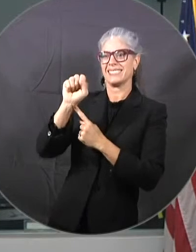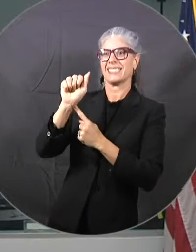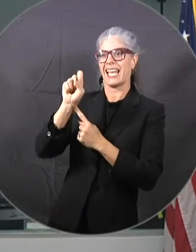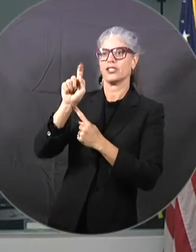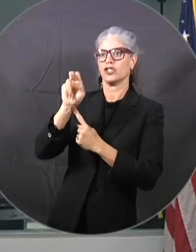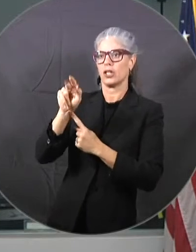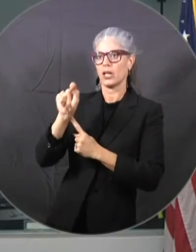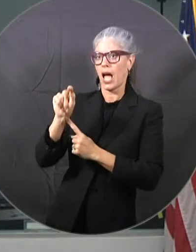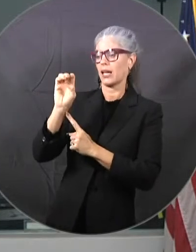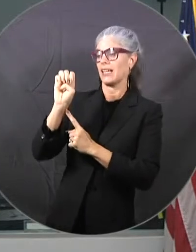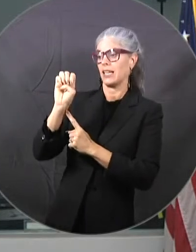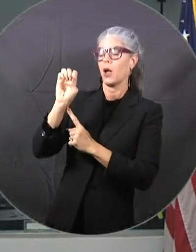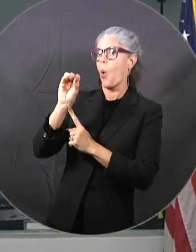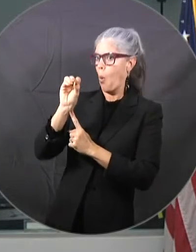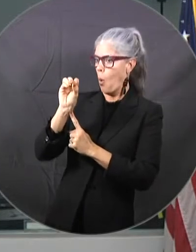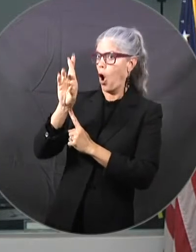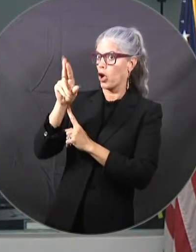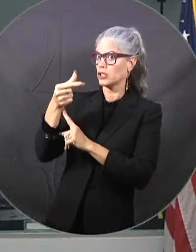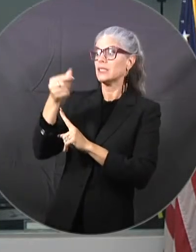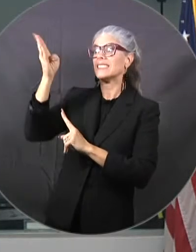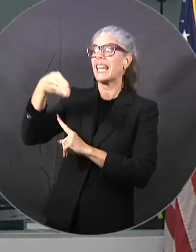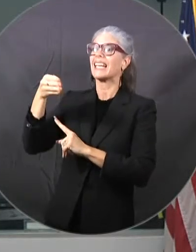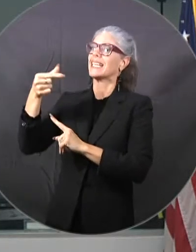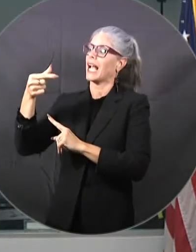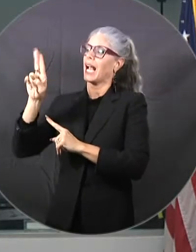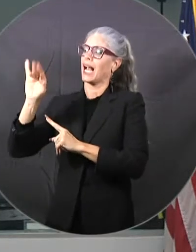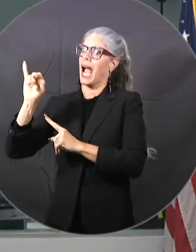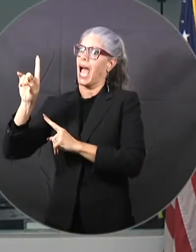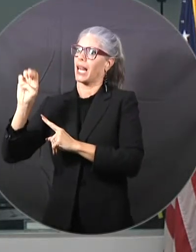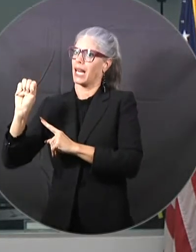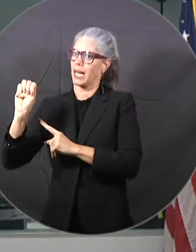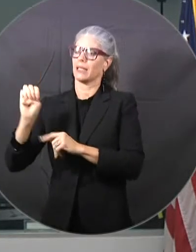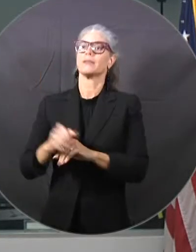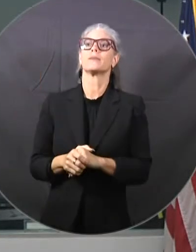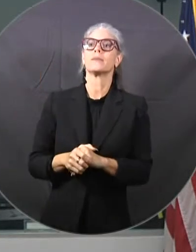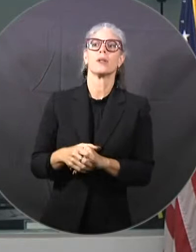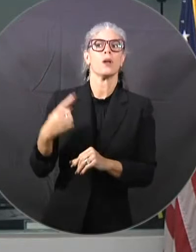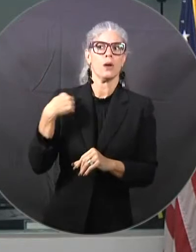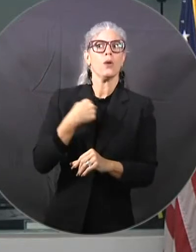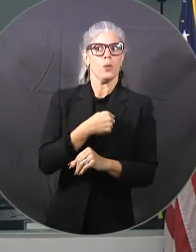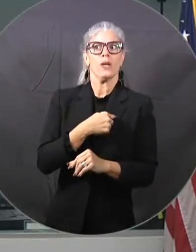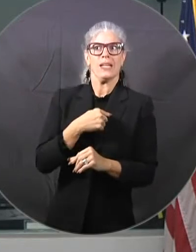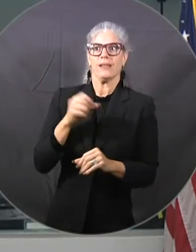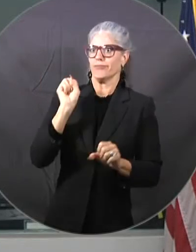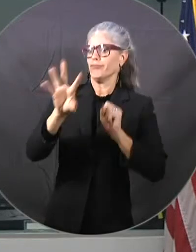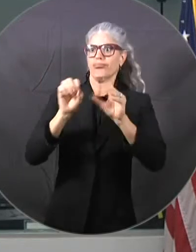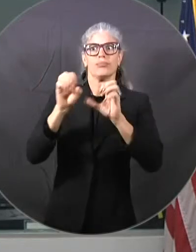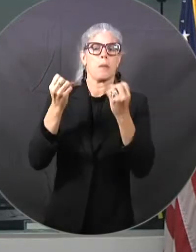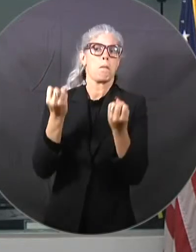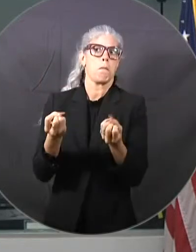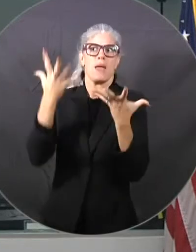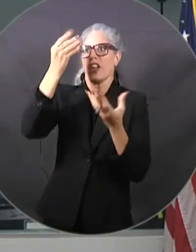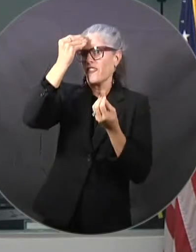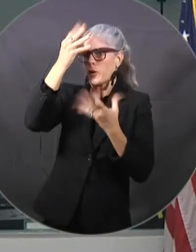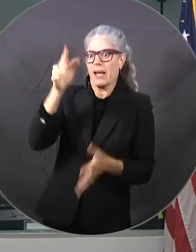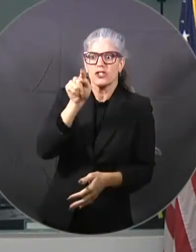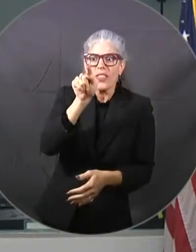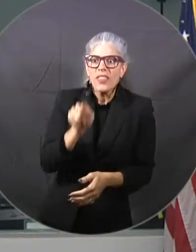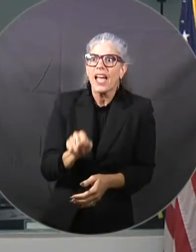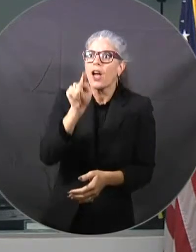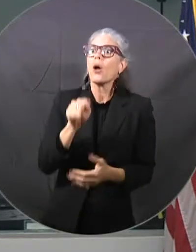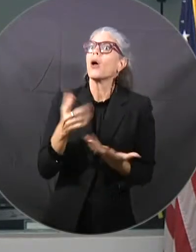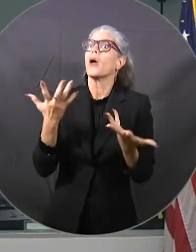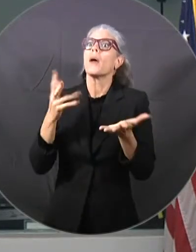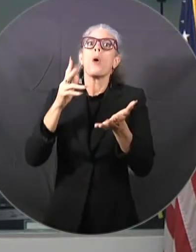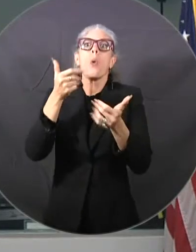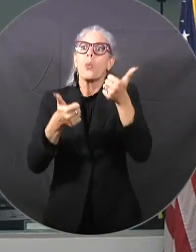floridadisaster.org/guide. We have taken the time to put together a lot of information that will walk you through your evacuation zone, your flood zone, know your home. How